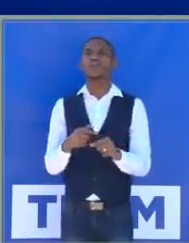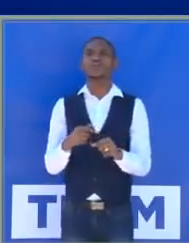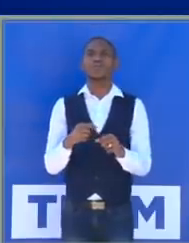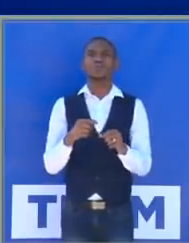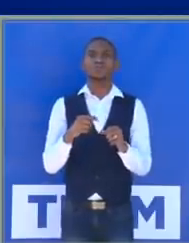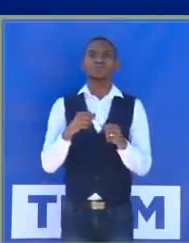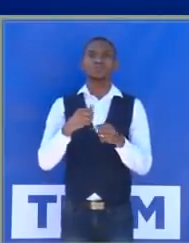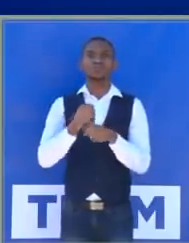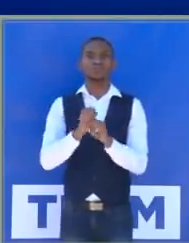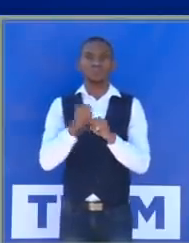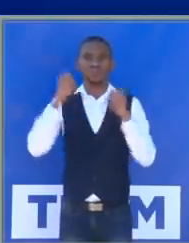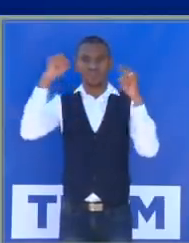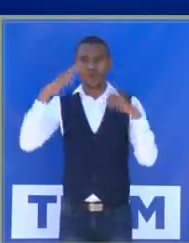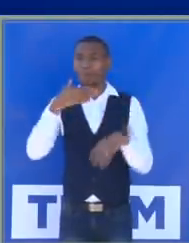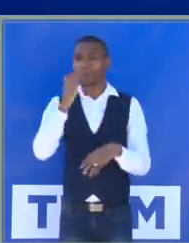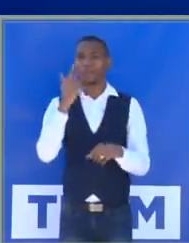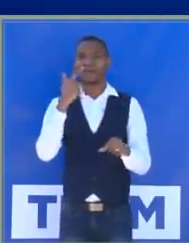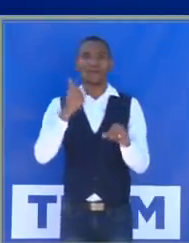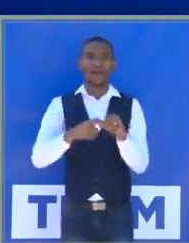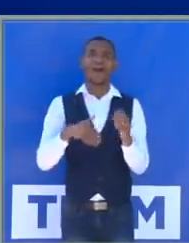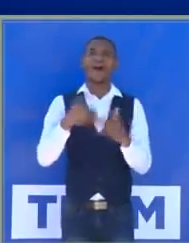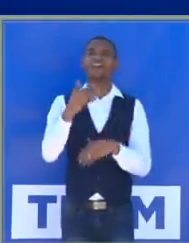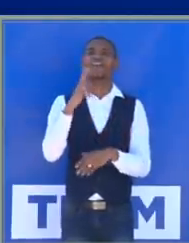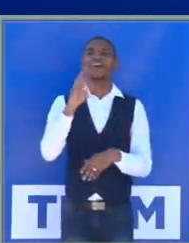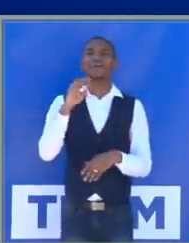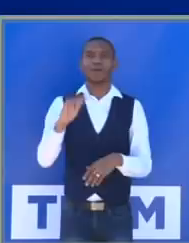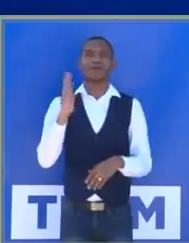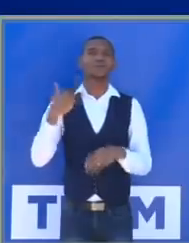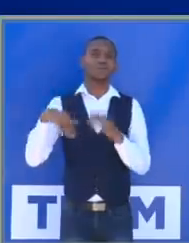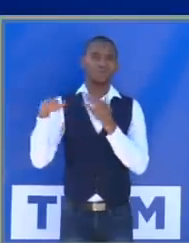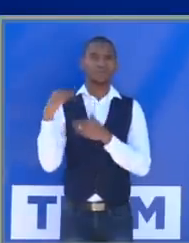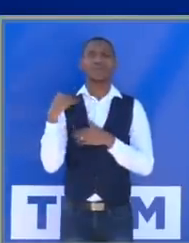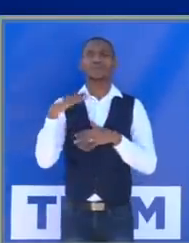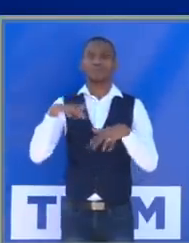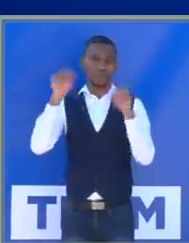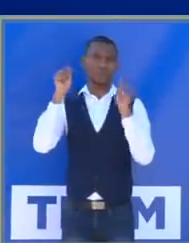delayed. It's not fair diesel. After the 80s, it's not well load shedding.